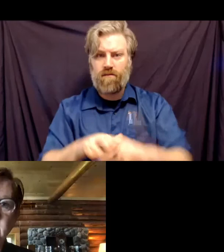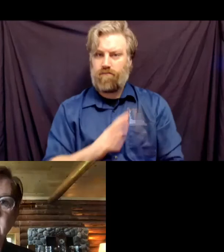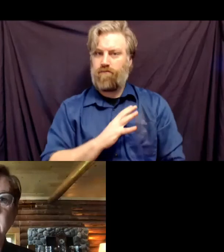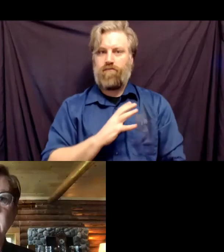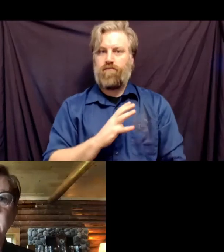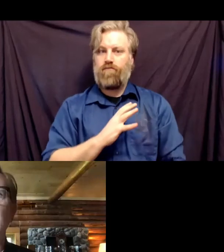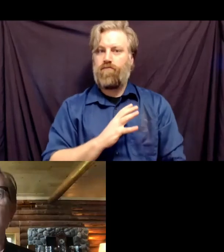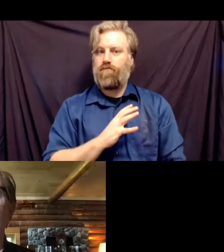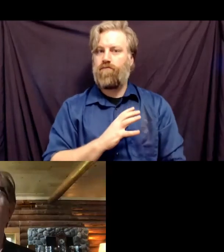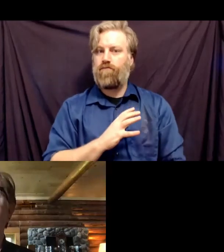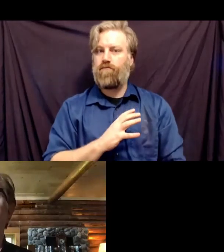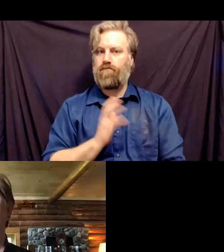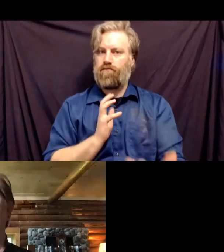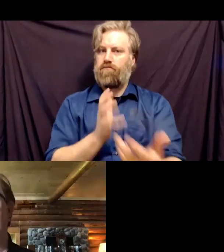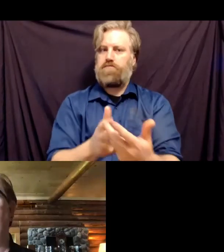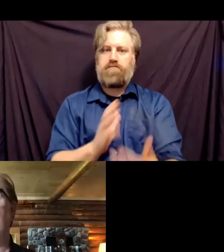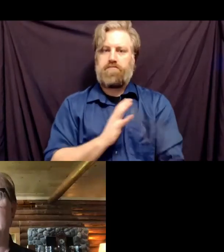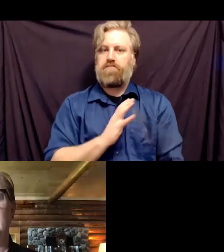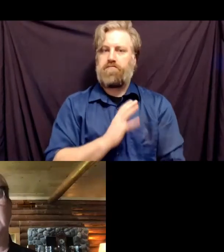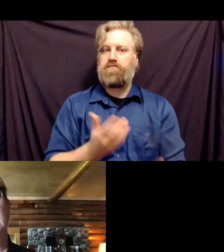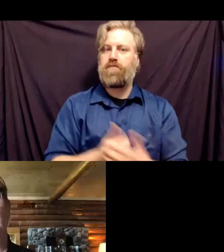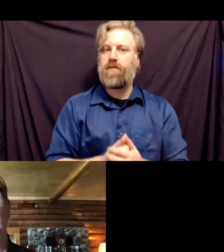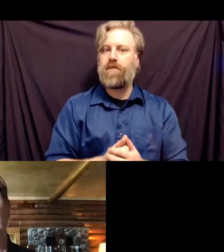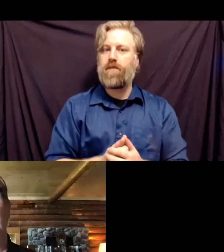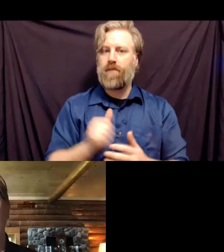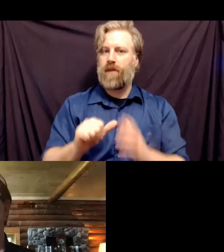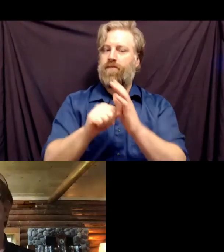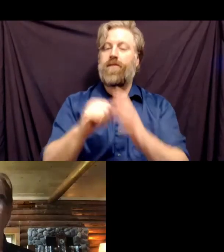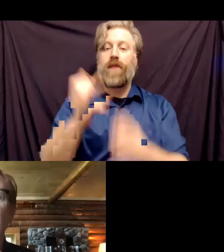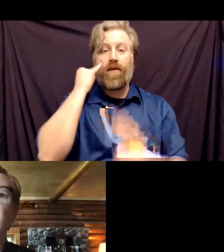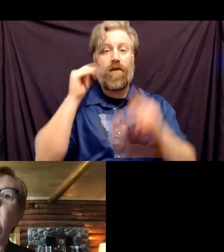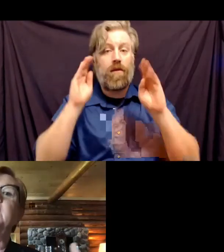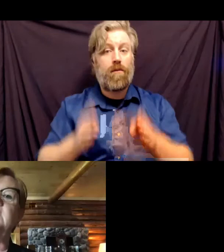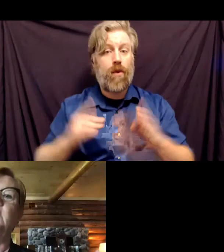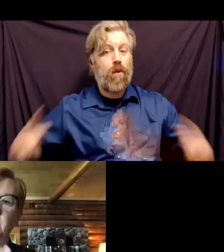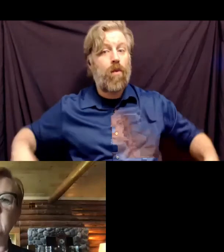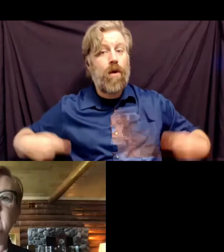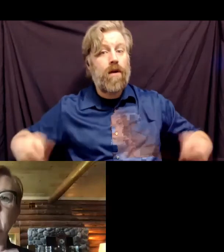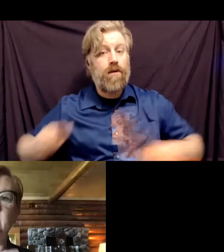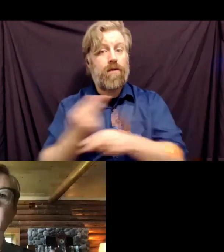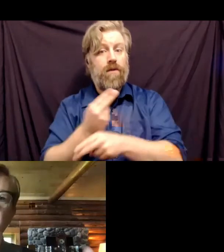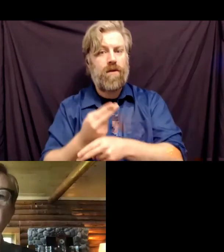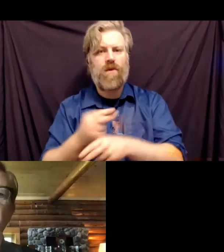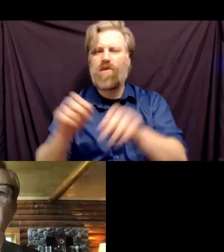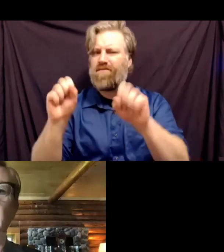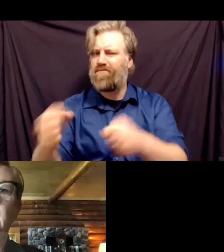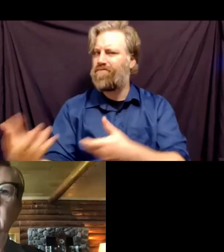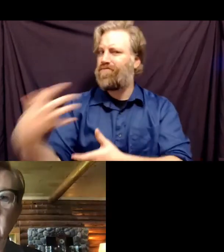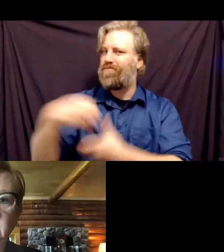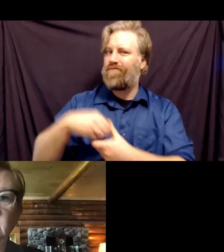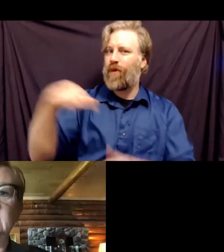the exercises that you do, which also highlights if you're someone who is a wheelchair user, you can still participate in the